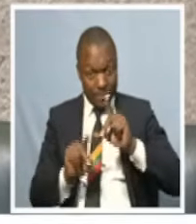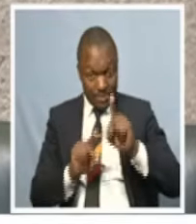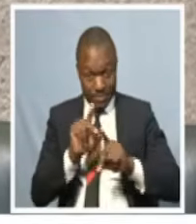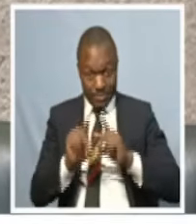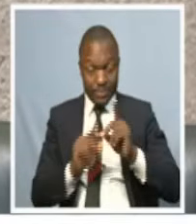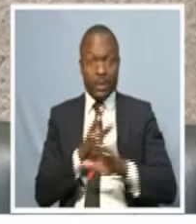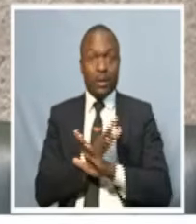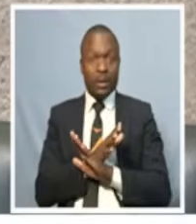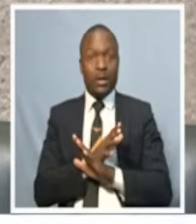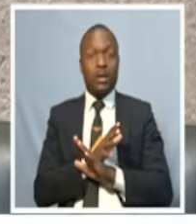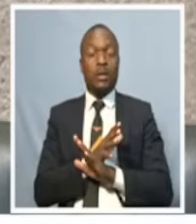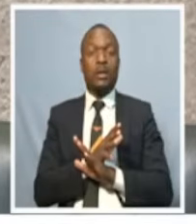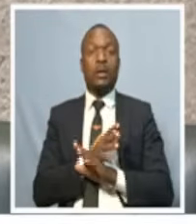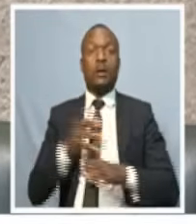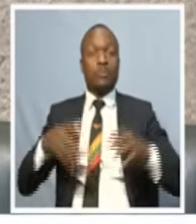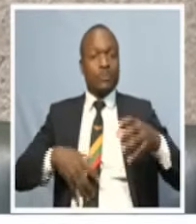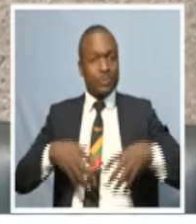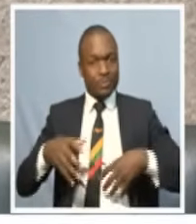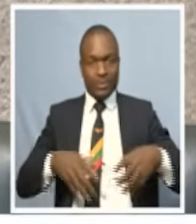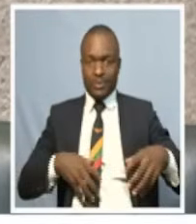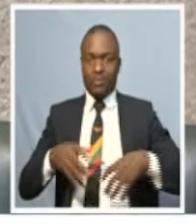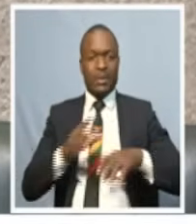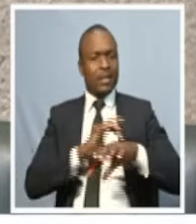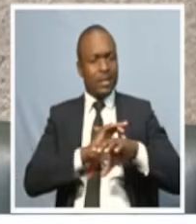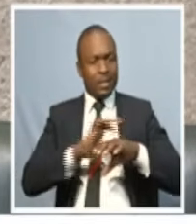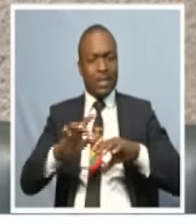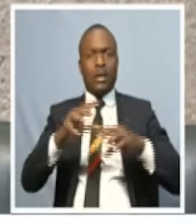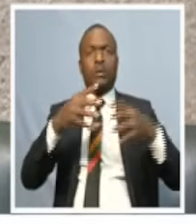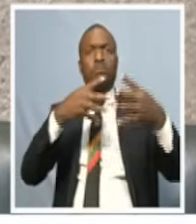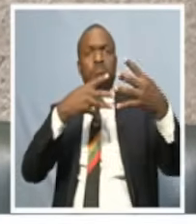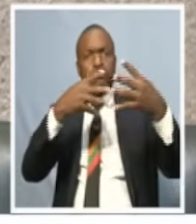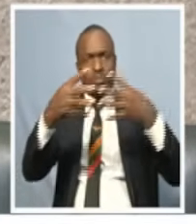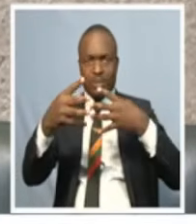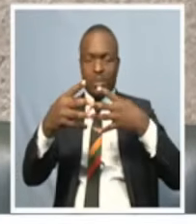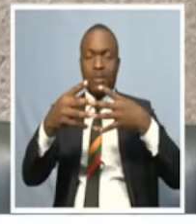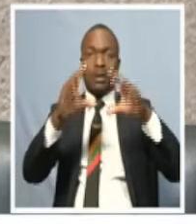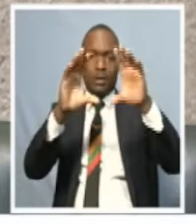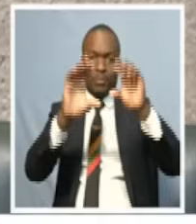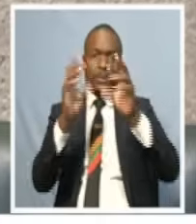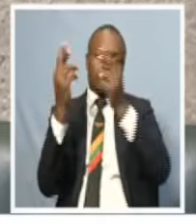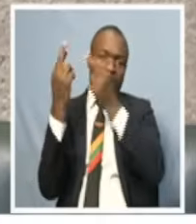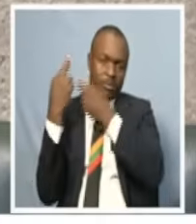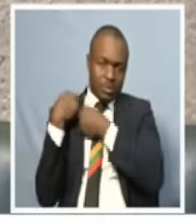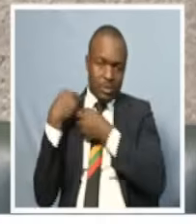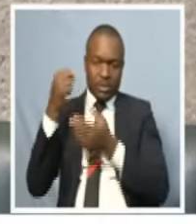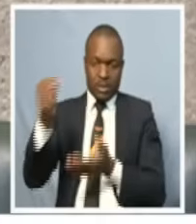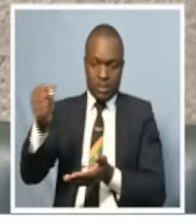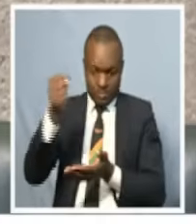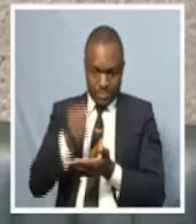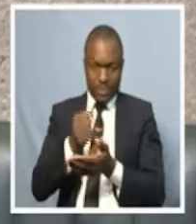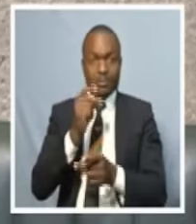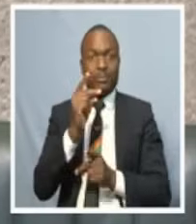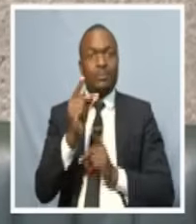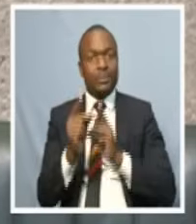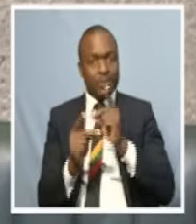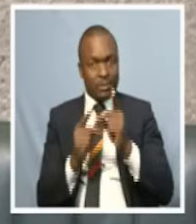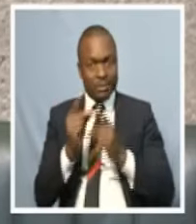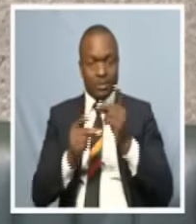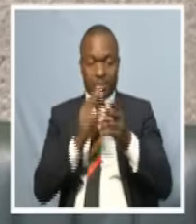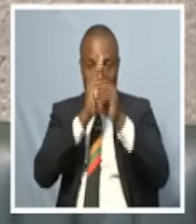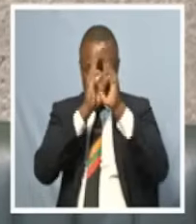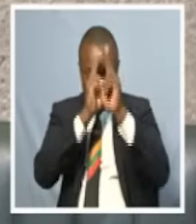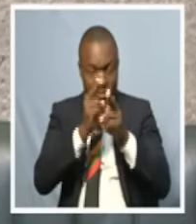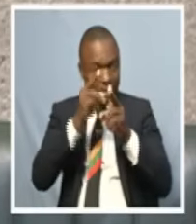is upholding transparency and accountability in the entire employment process.